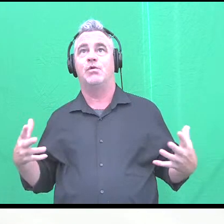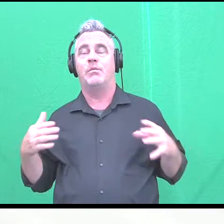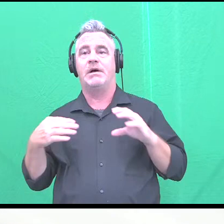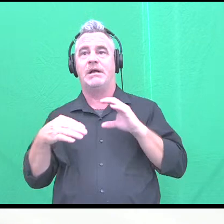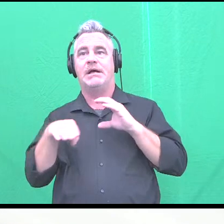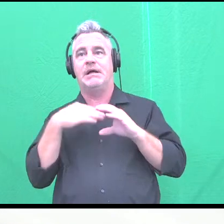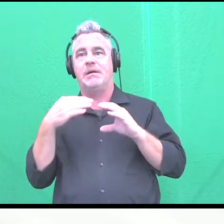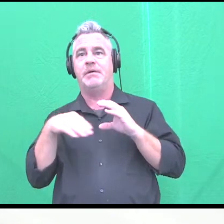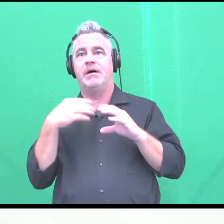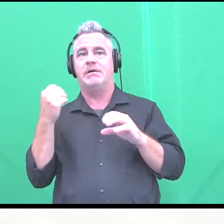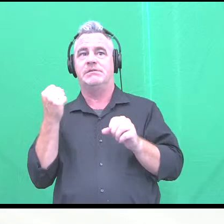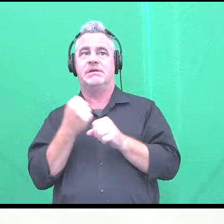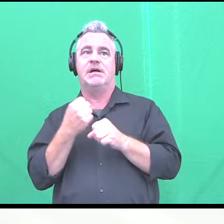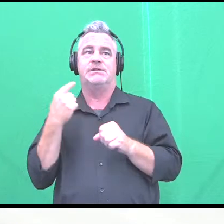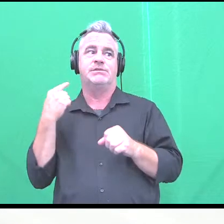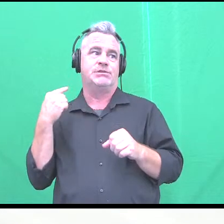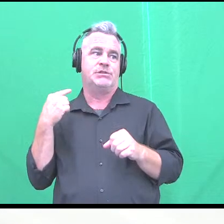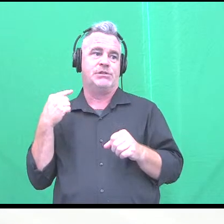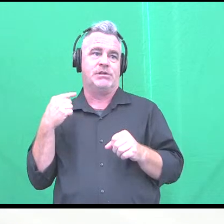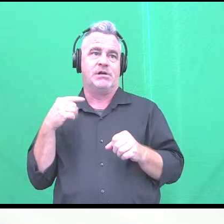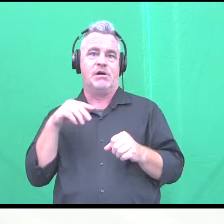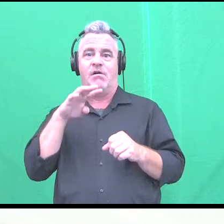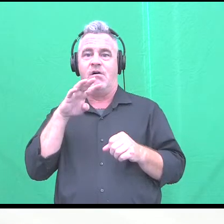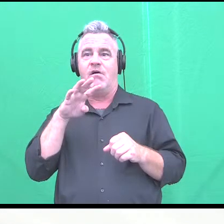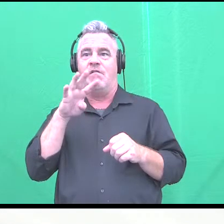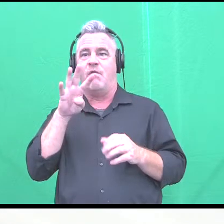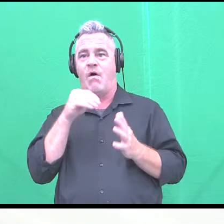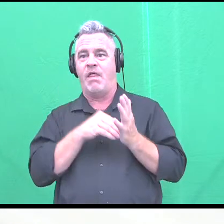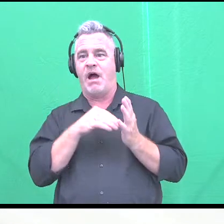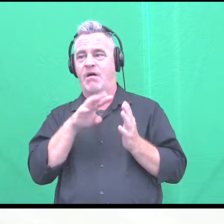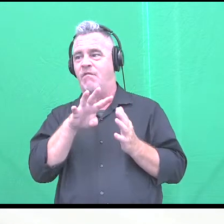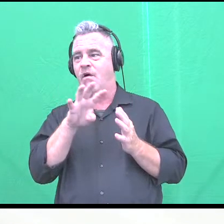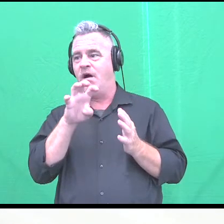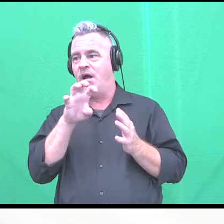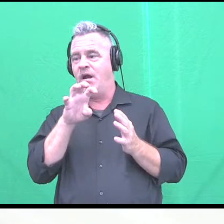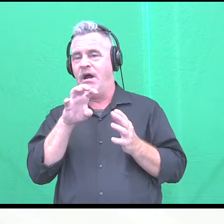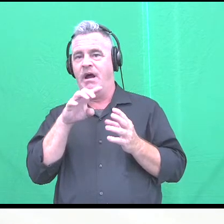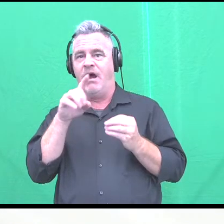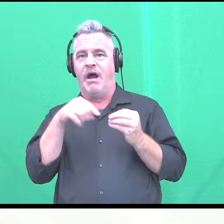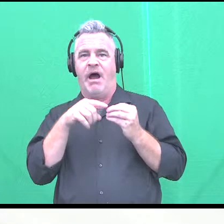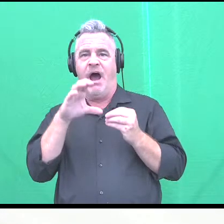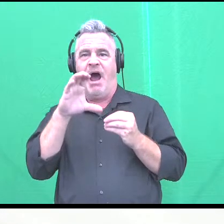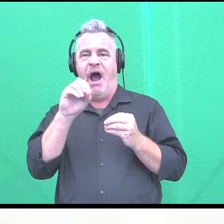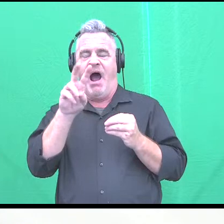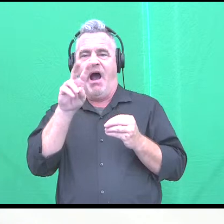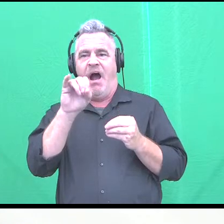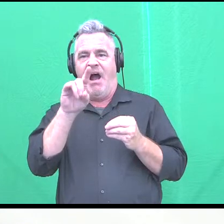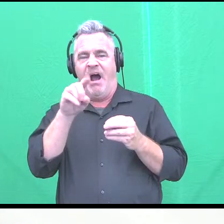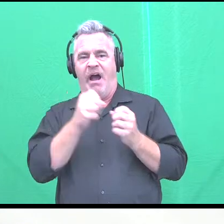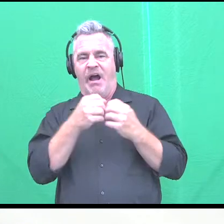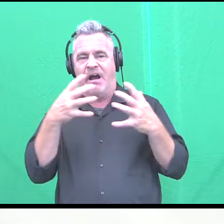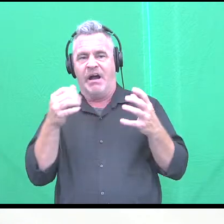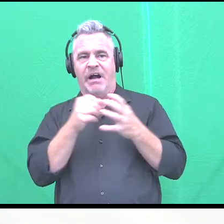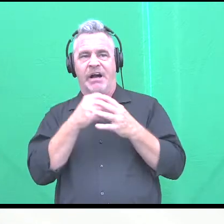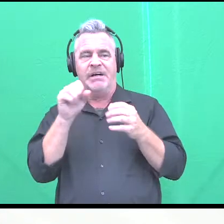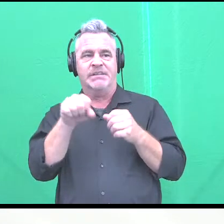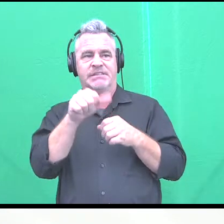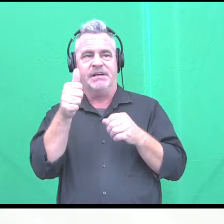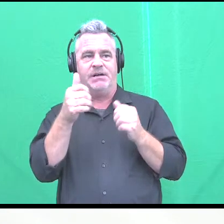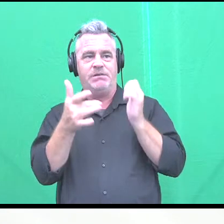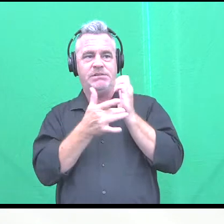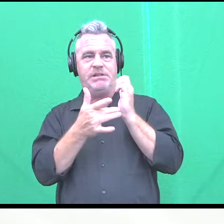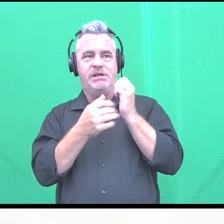last year. It was over 4,400 of them. A lot of them were about COVID. A lot of them were about technology